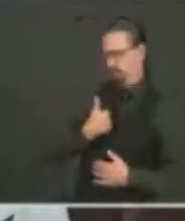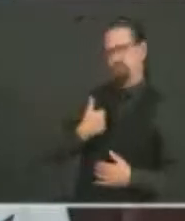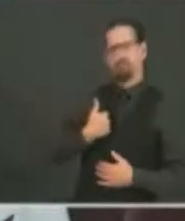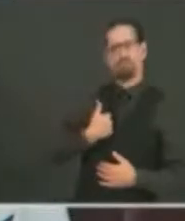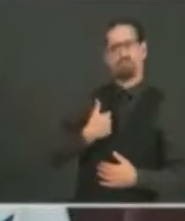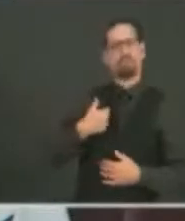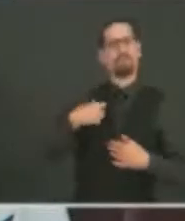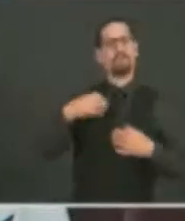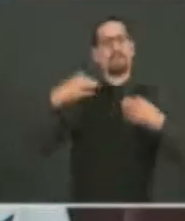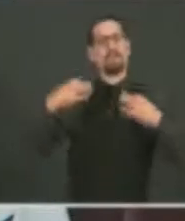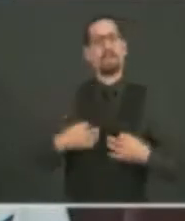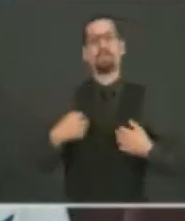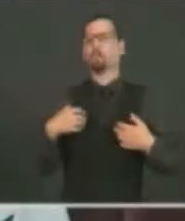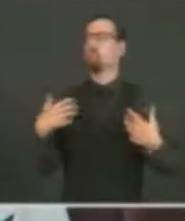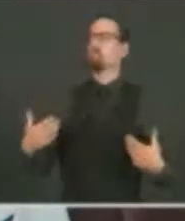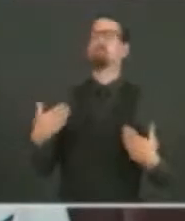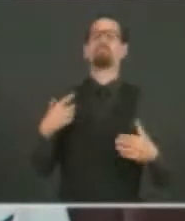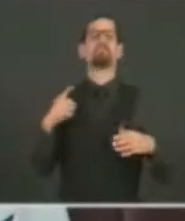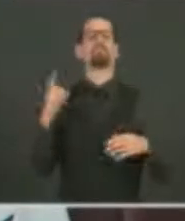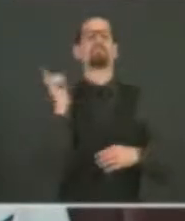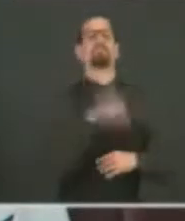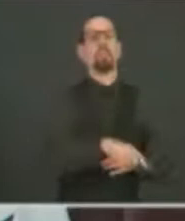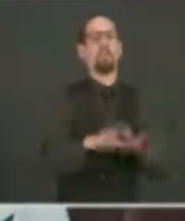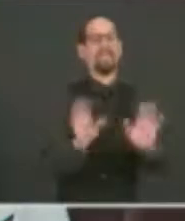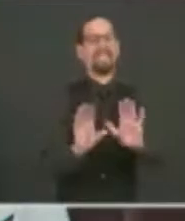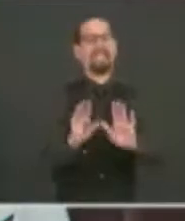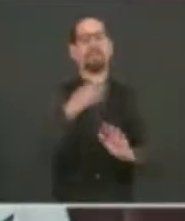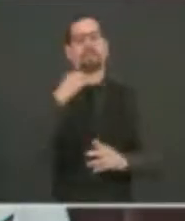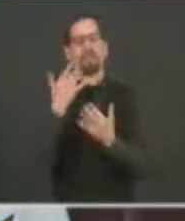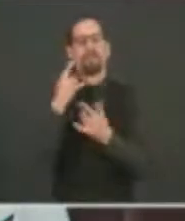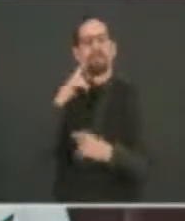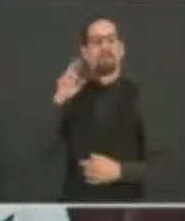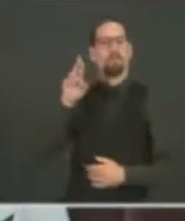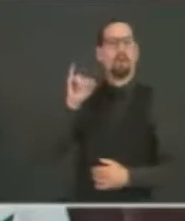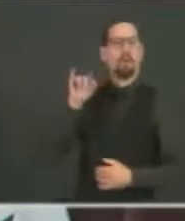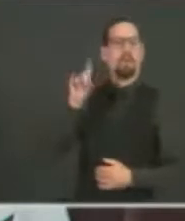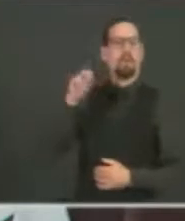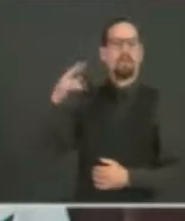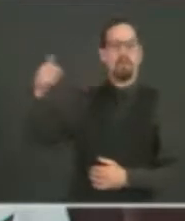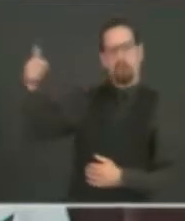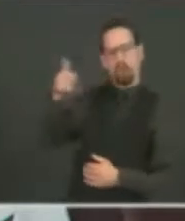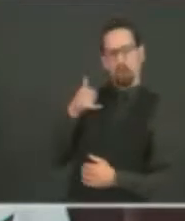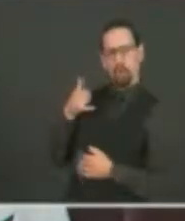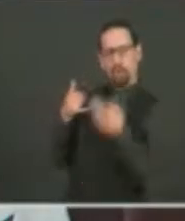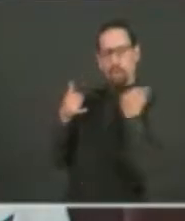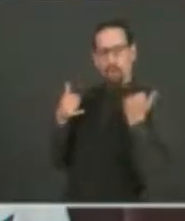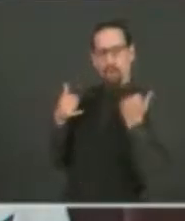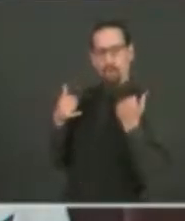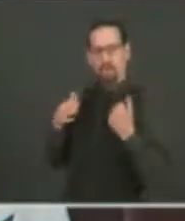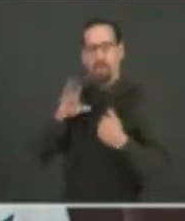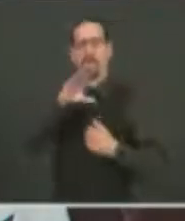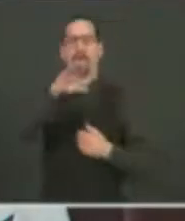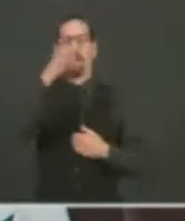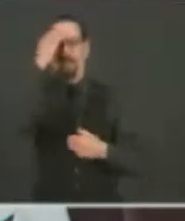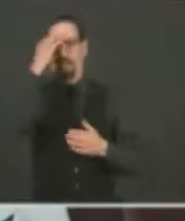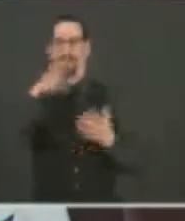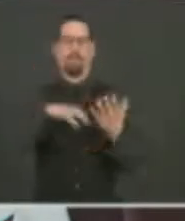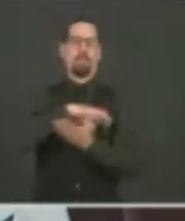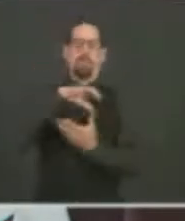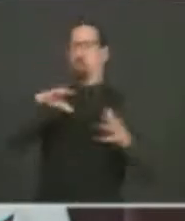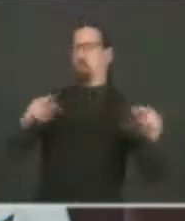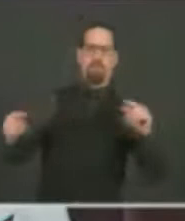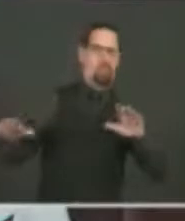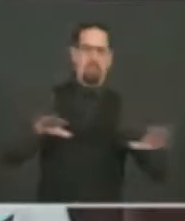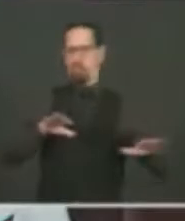have some confusion around that in the first week. Confusion is normal. We fully expect that. But it's